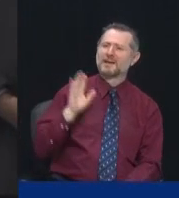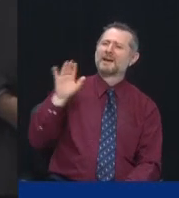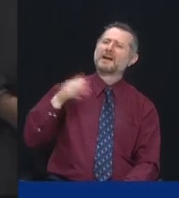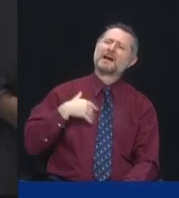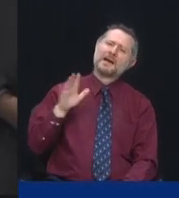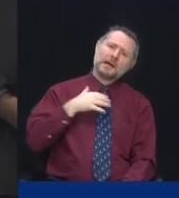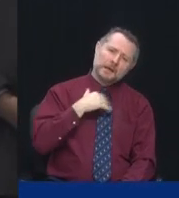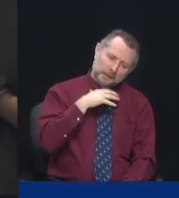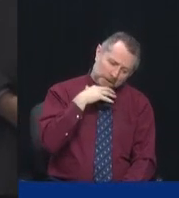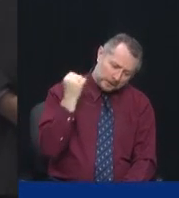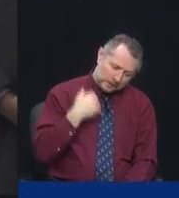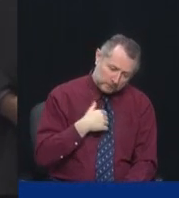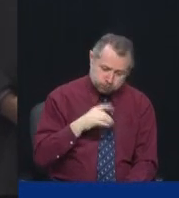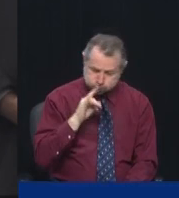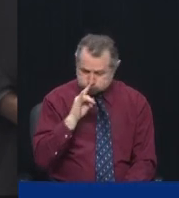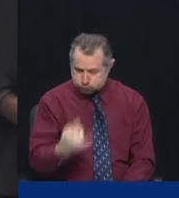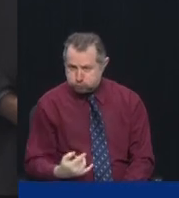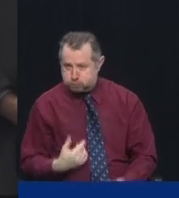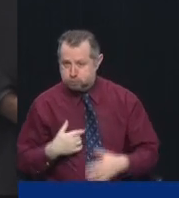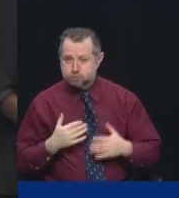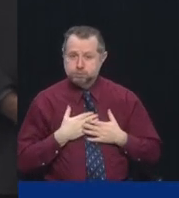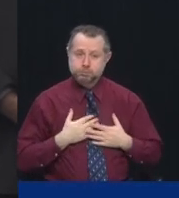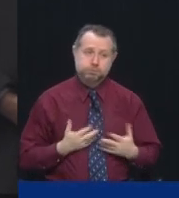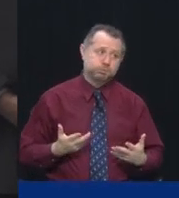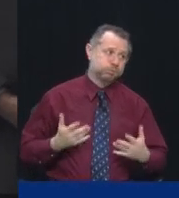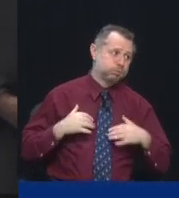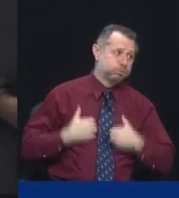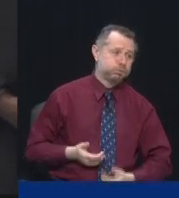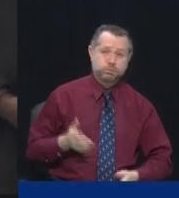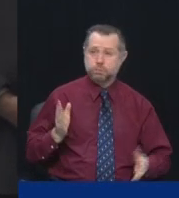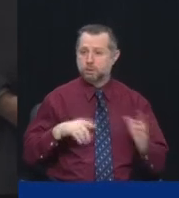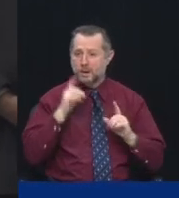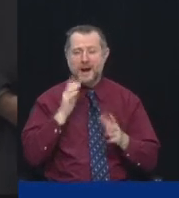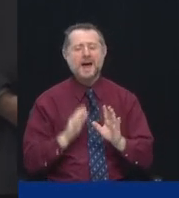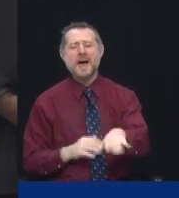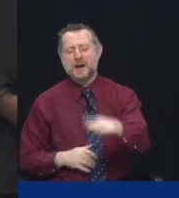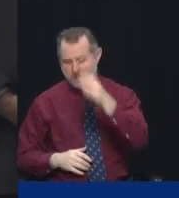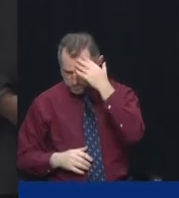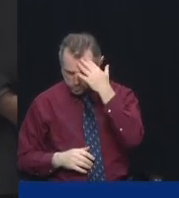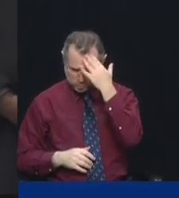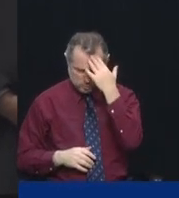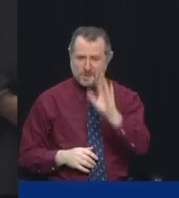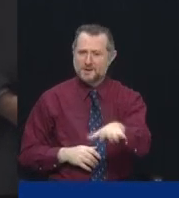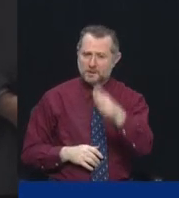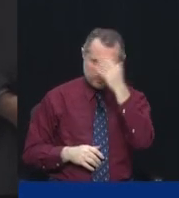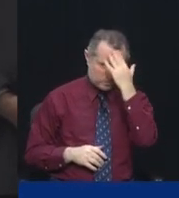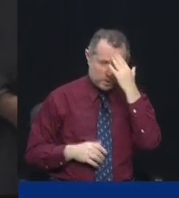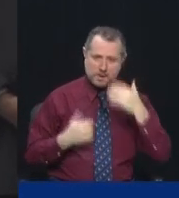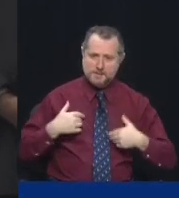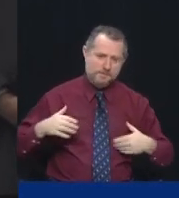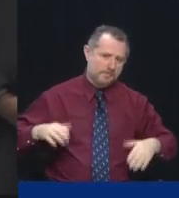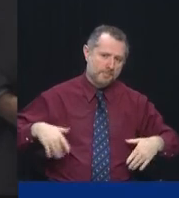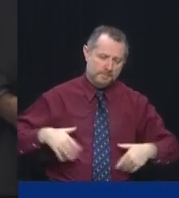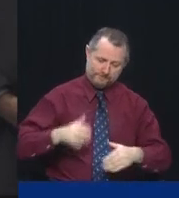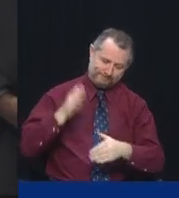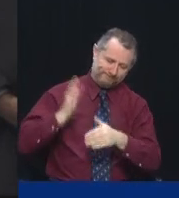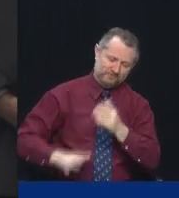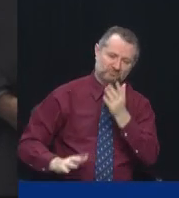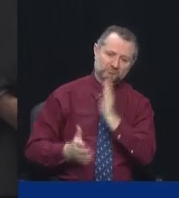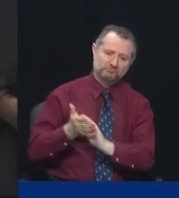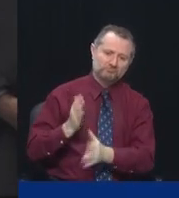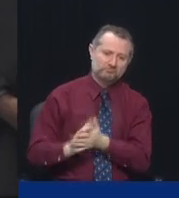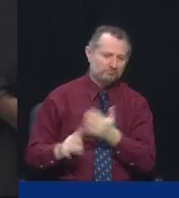this. And we're making progress, I know, but we're not home yet. And we have to keep up with